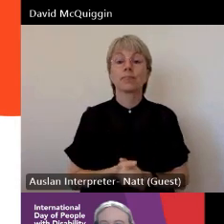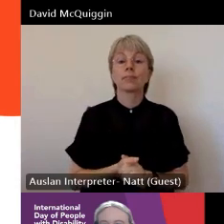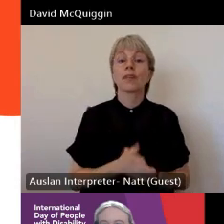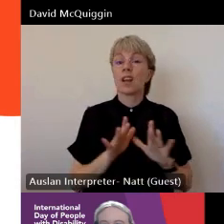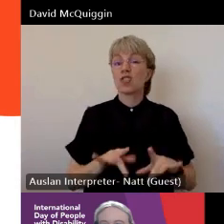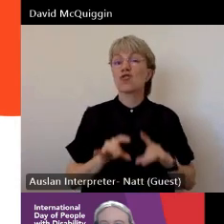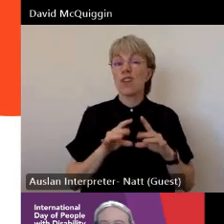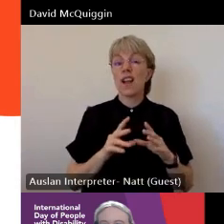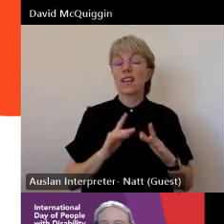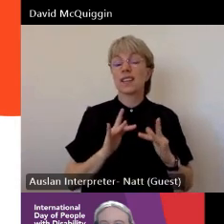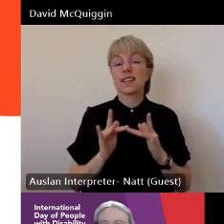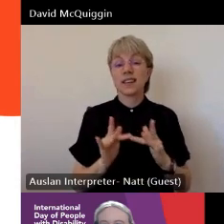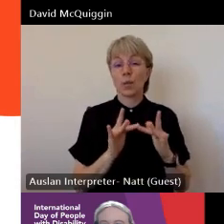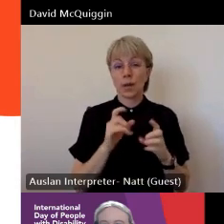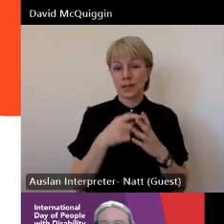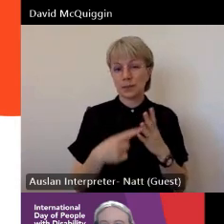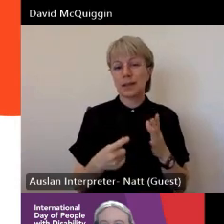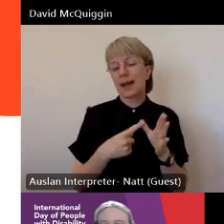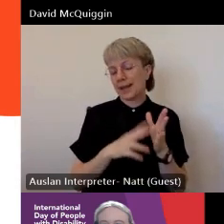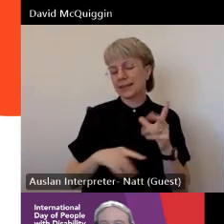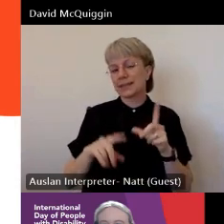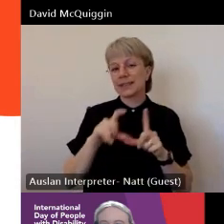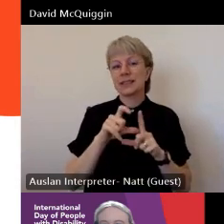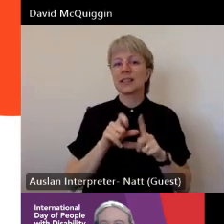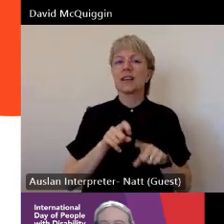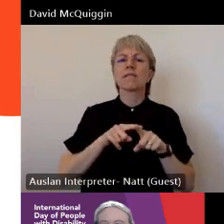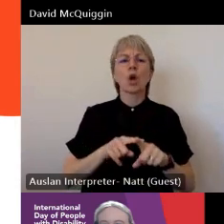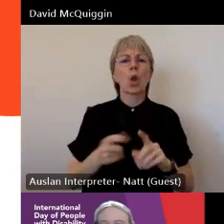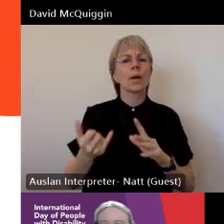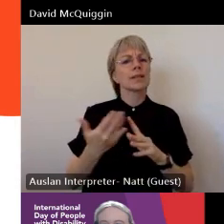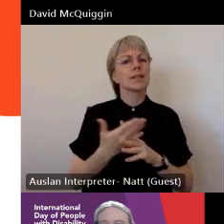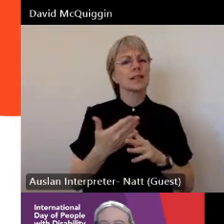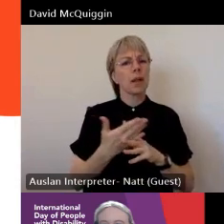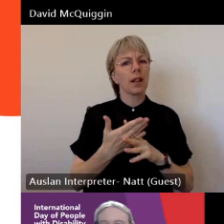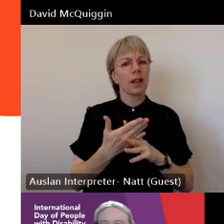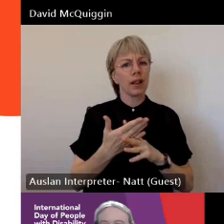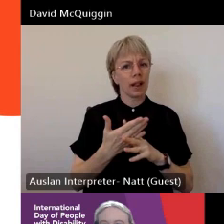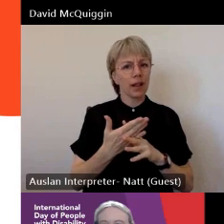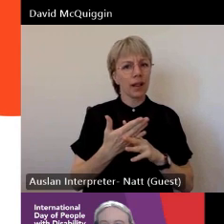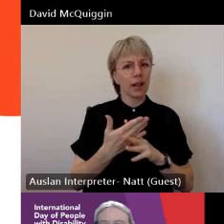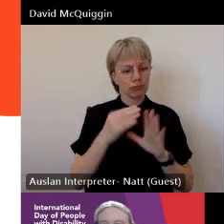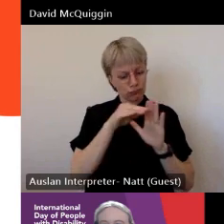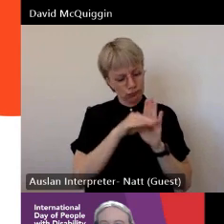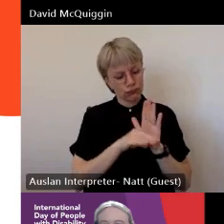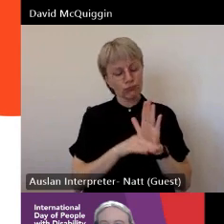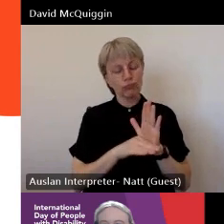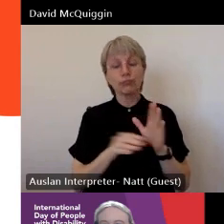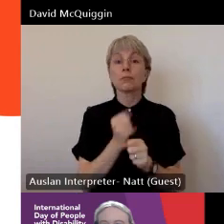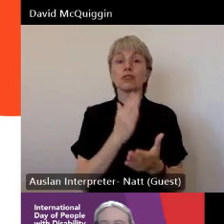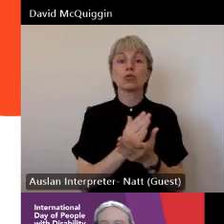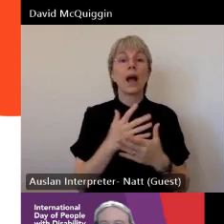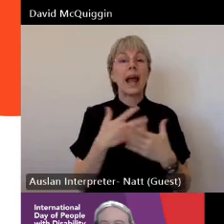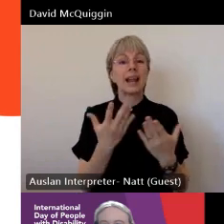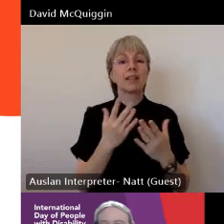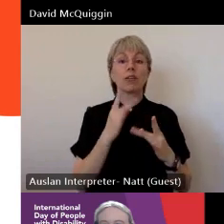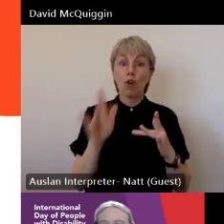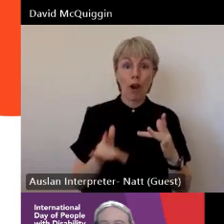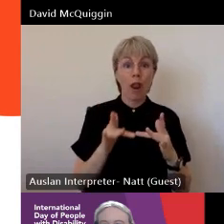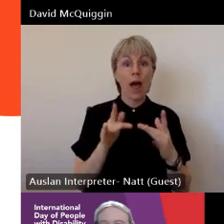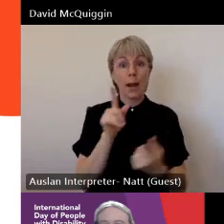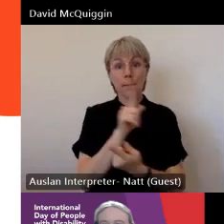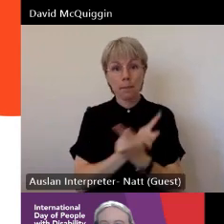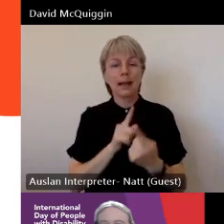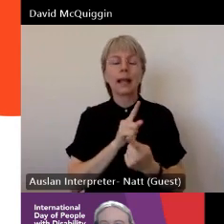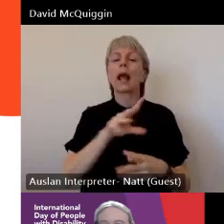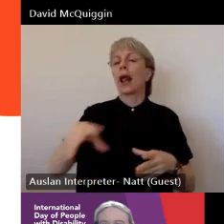Disability, we follow accessible digital meeting practices to make sure that our virtual meetings, sessions and webinars are inclusive.